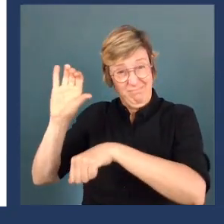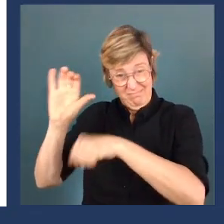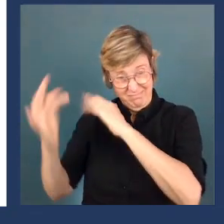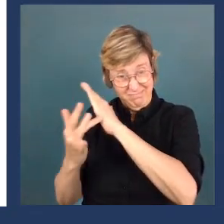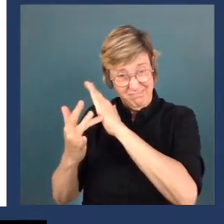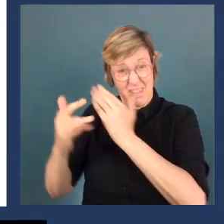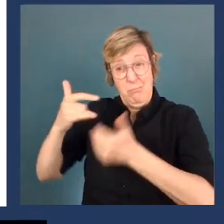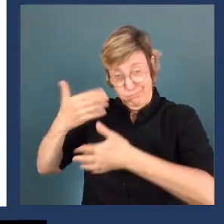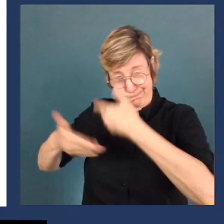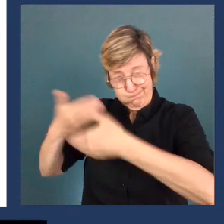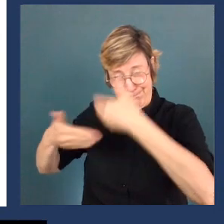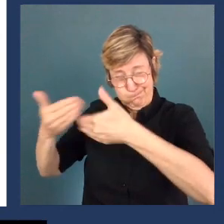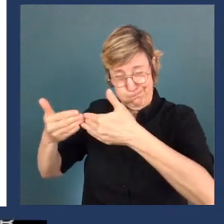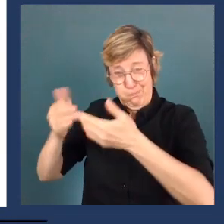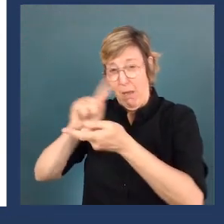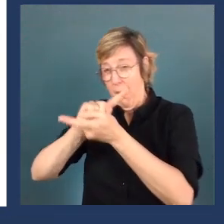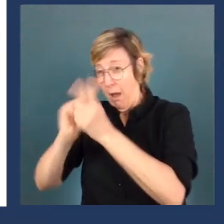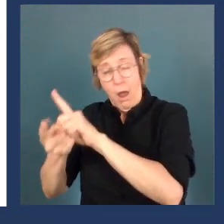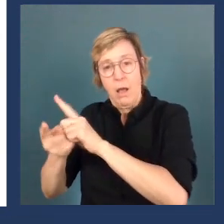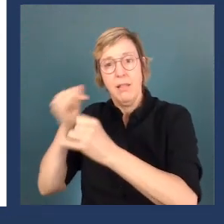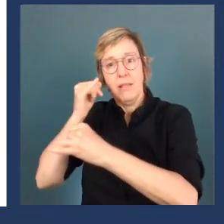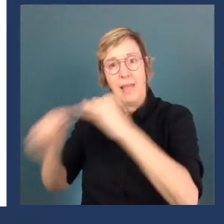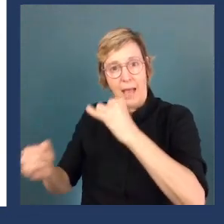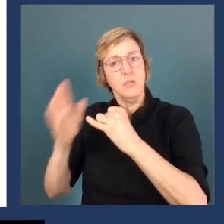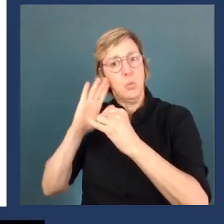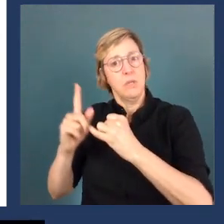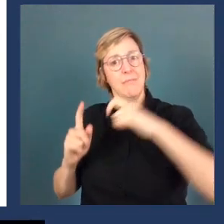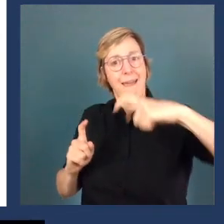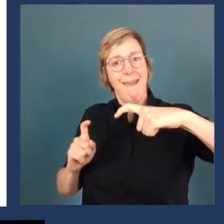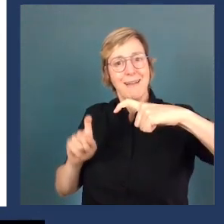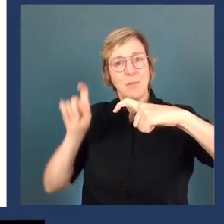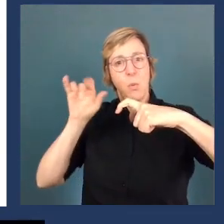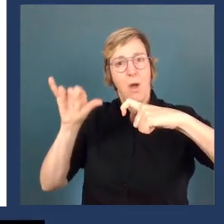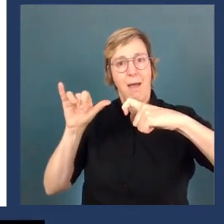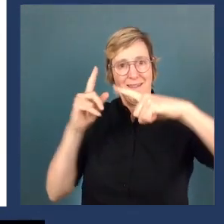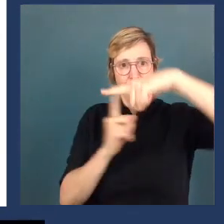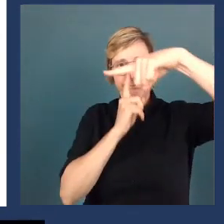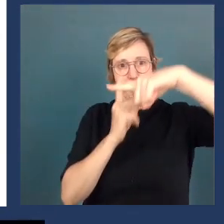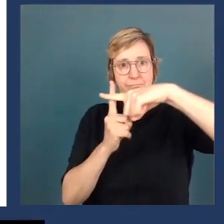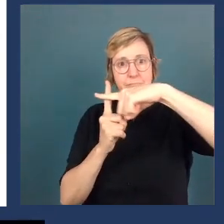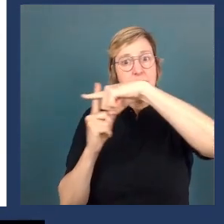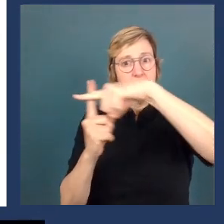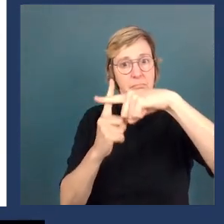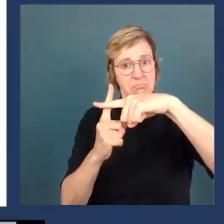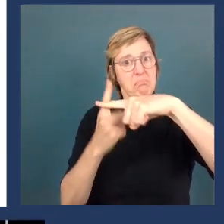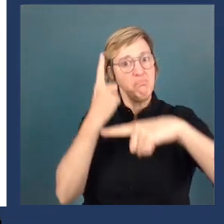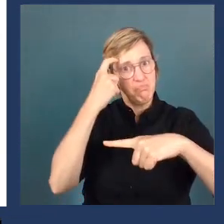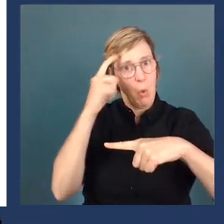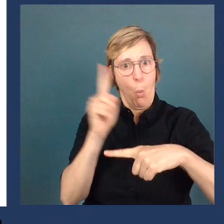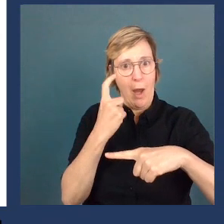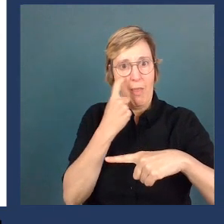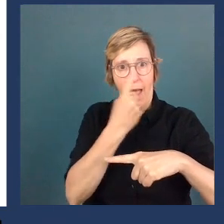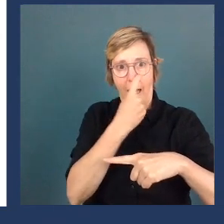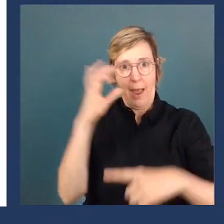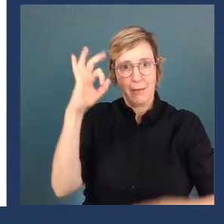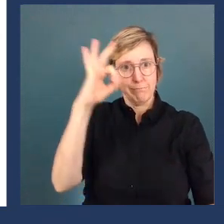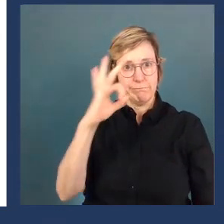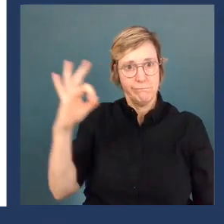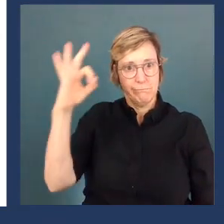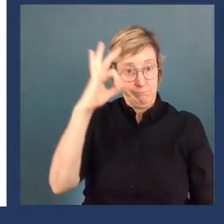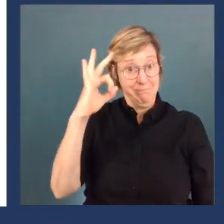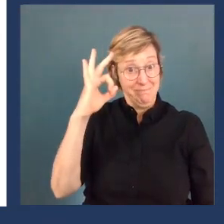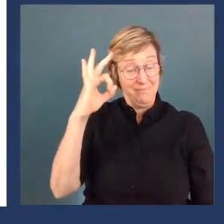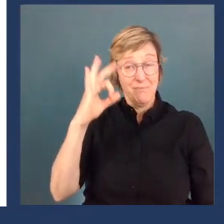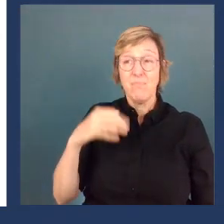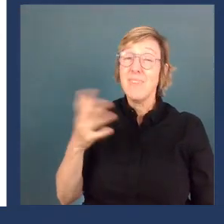eventually what you get on the other side is an XY coordinate for where the algorithm thinks you're looking. Now, one of the important things, especially at Microsoft,